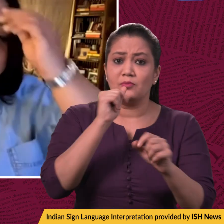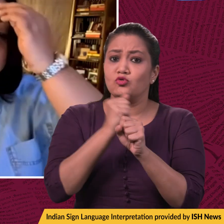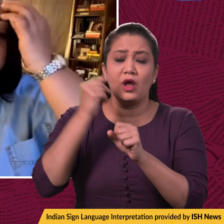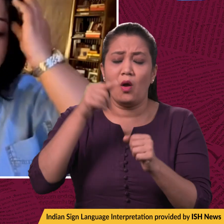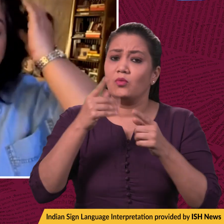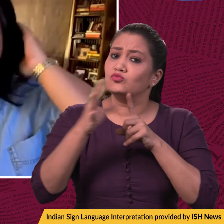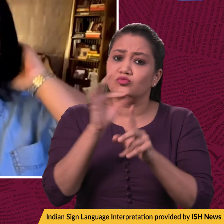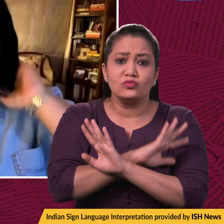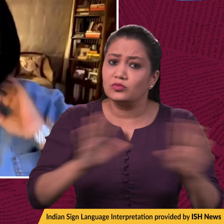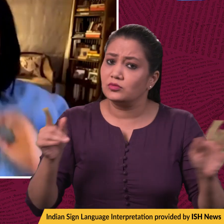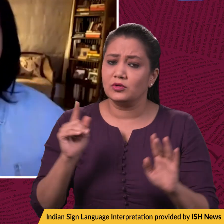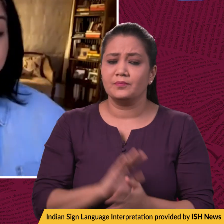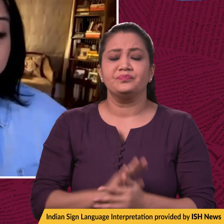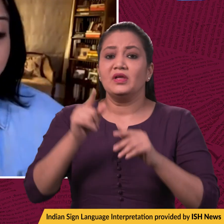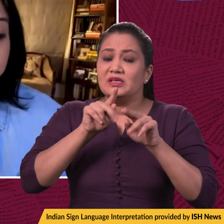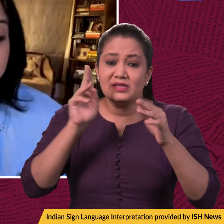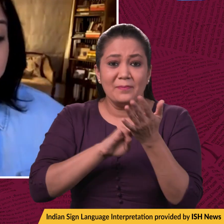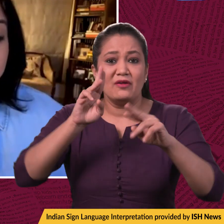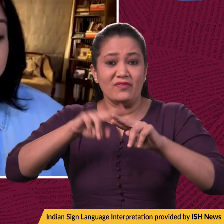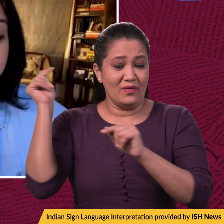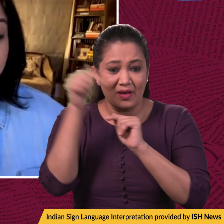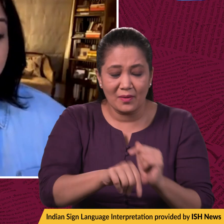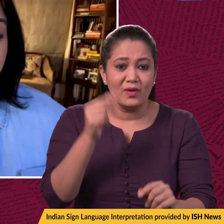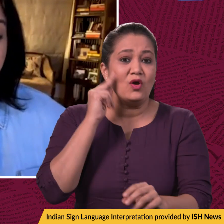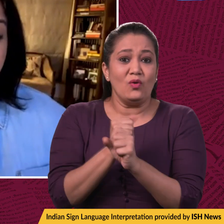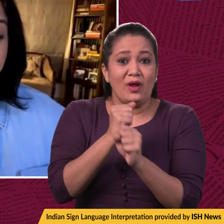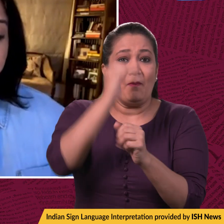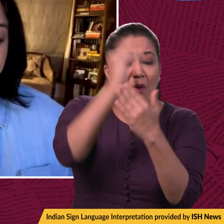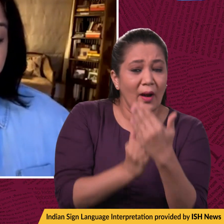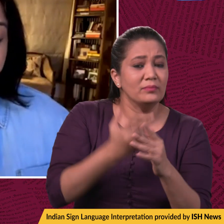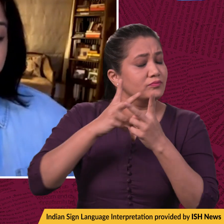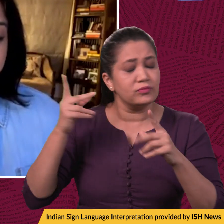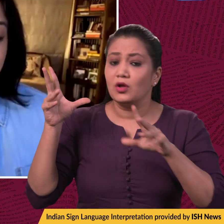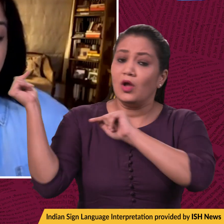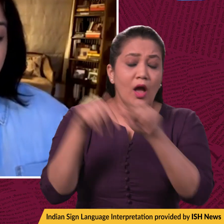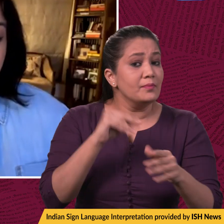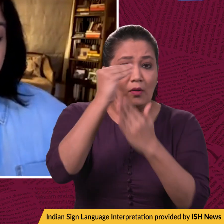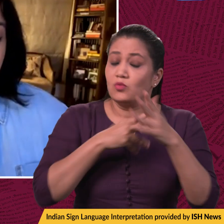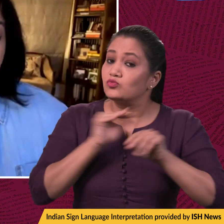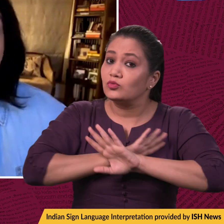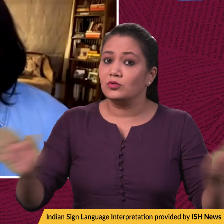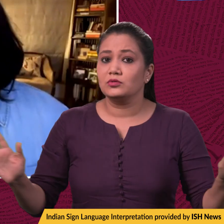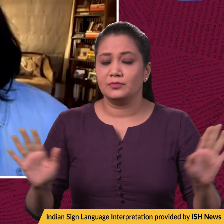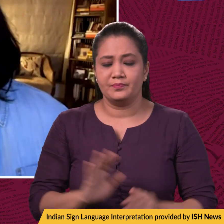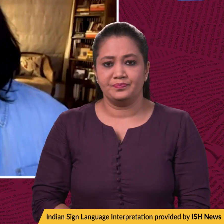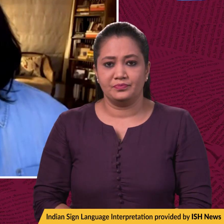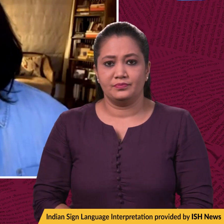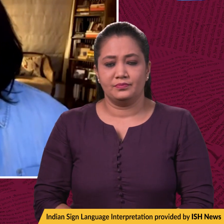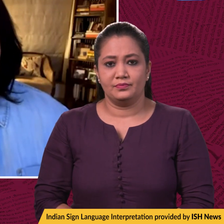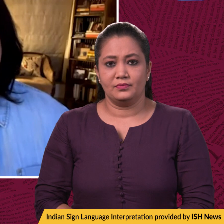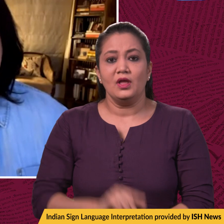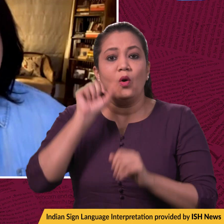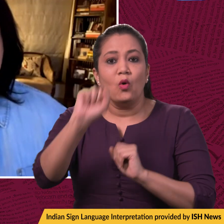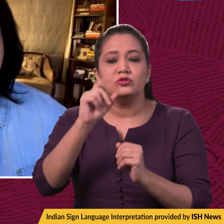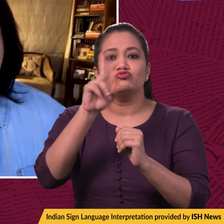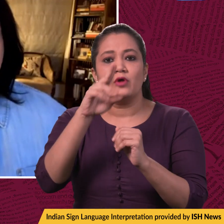tweeted saying that he won't let Farooqi perform in Gurgaon or anywhere else. 12 of Farooqi's shows have